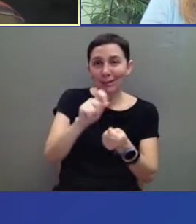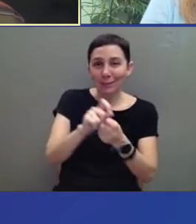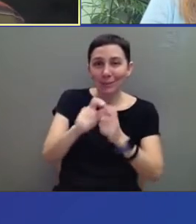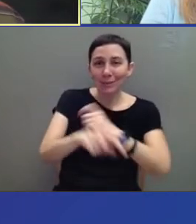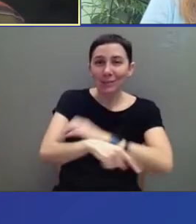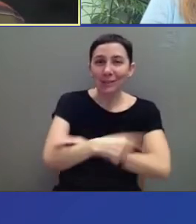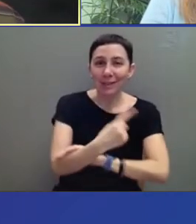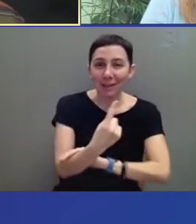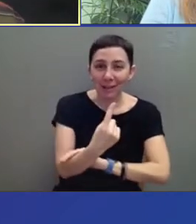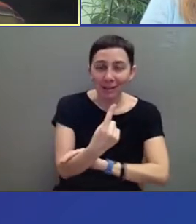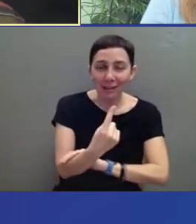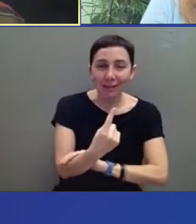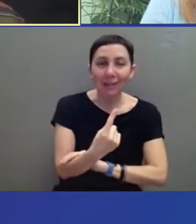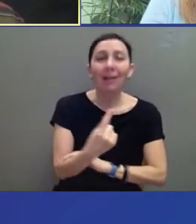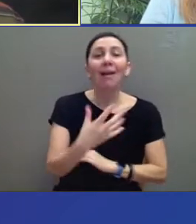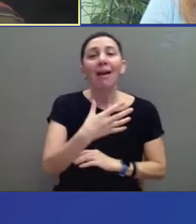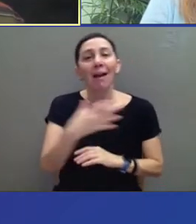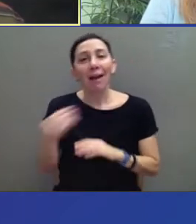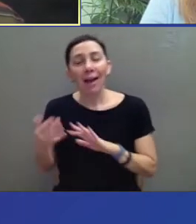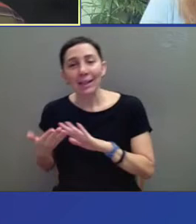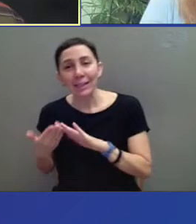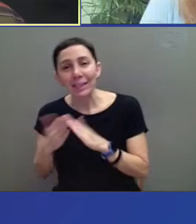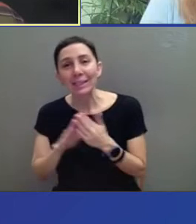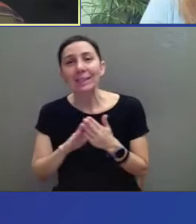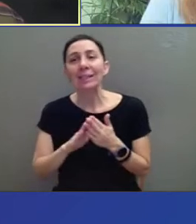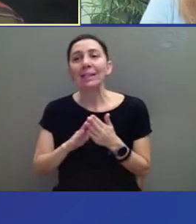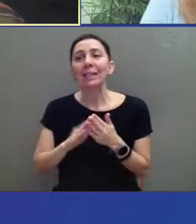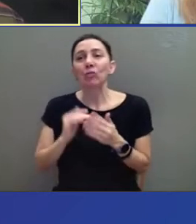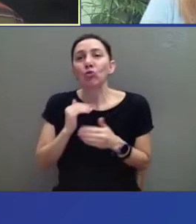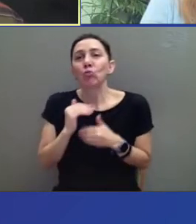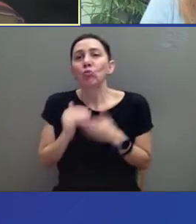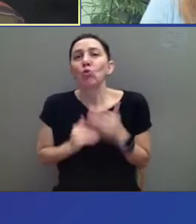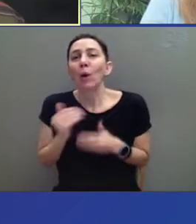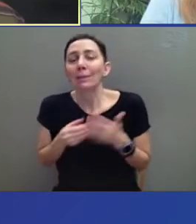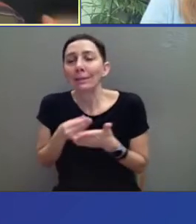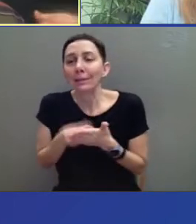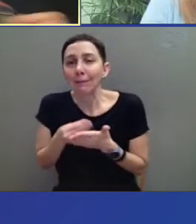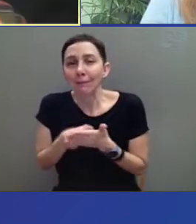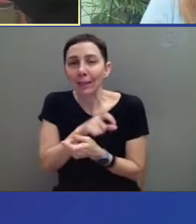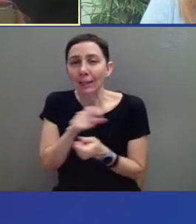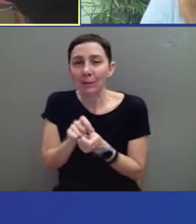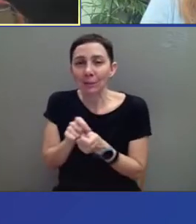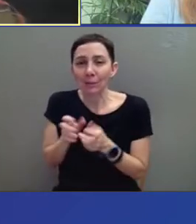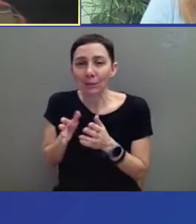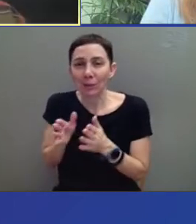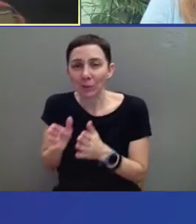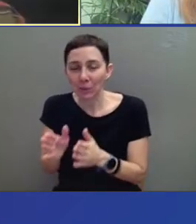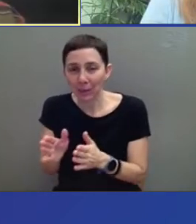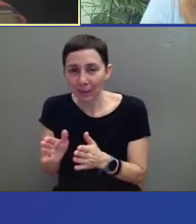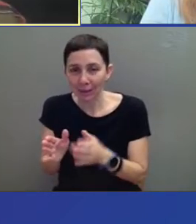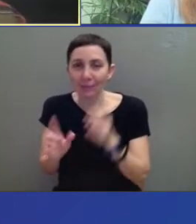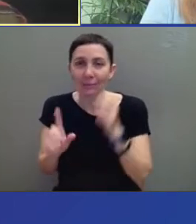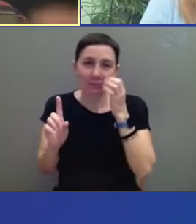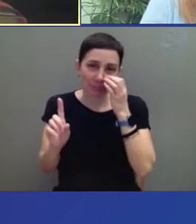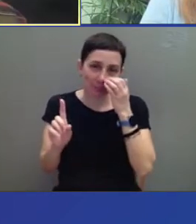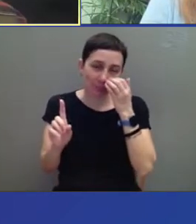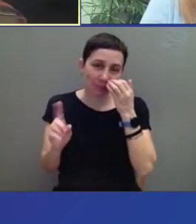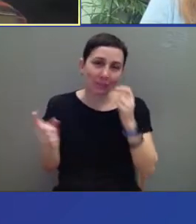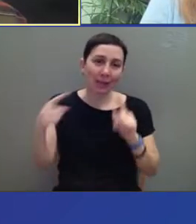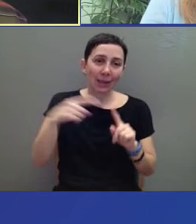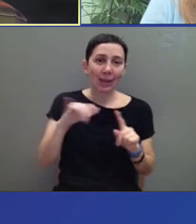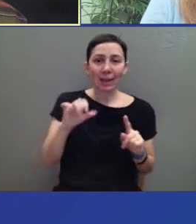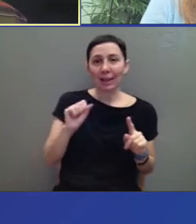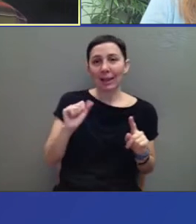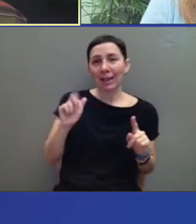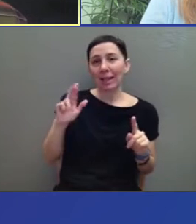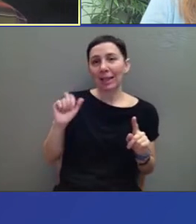well as the need for the city to process funding in a specific way. And I'll just for a second point back to some of what Sarah